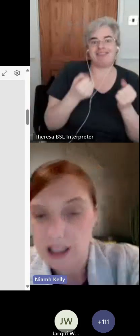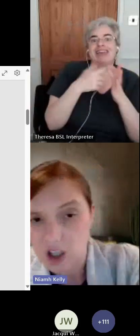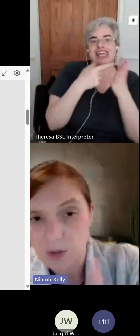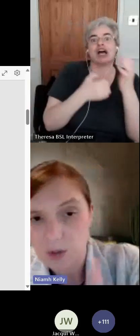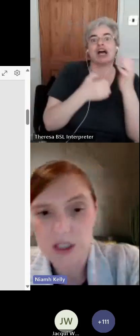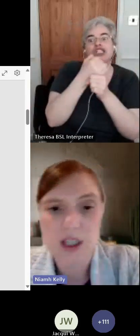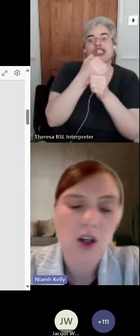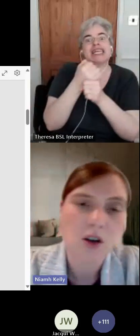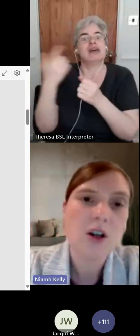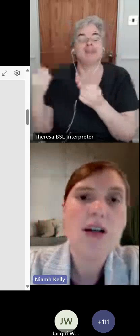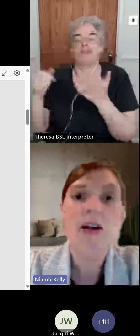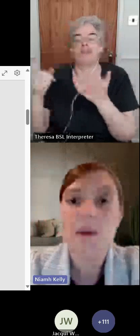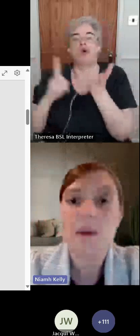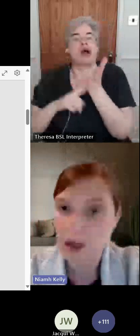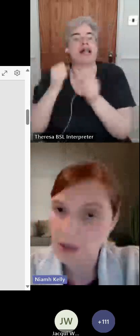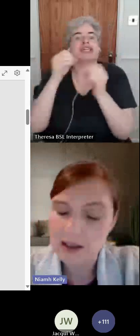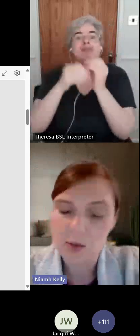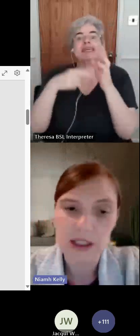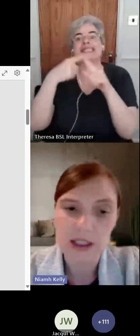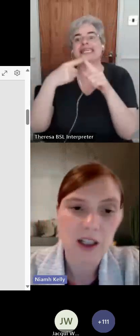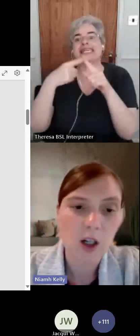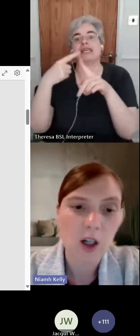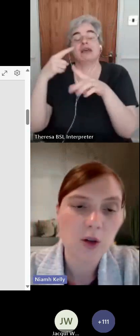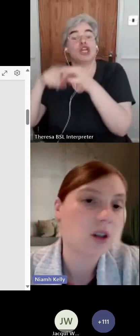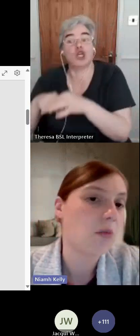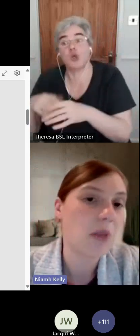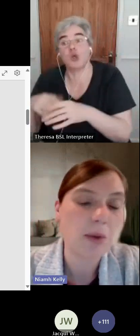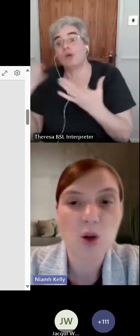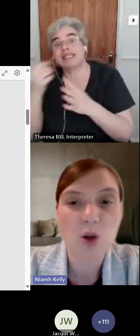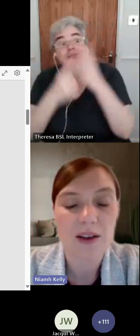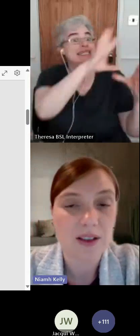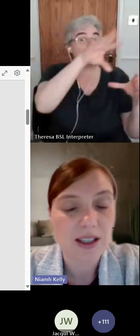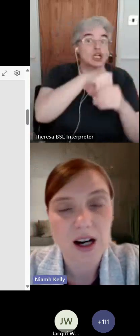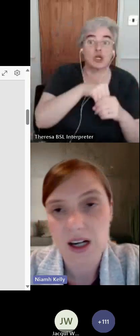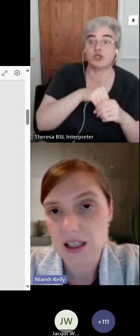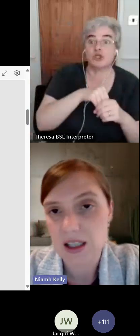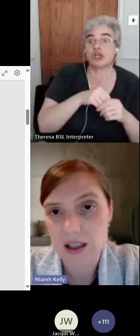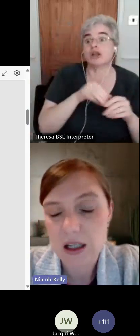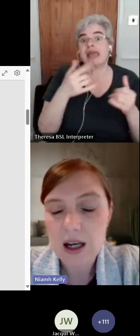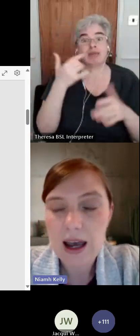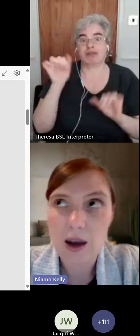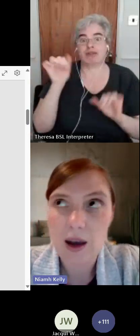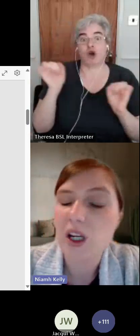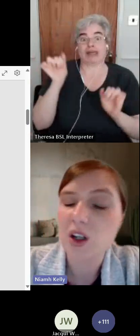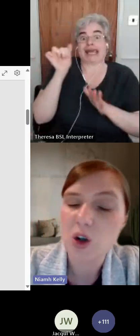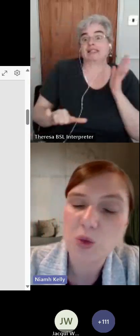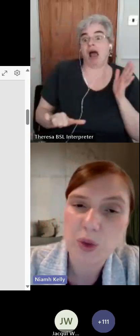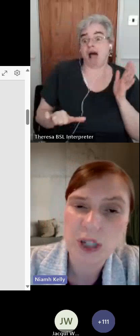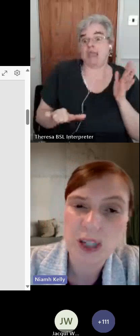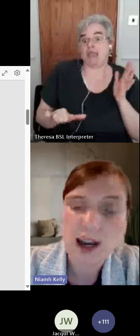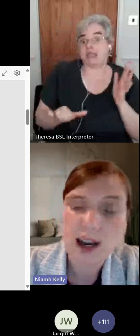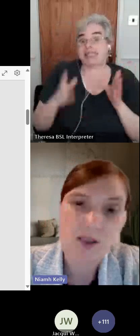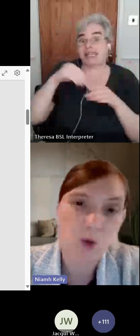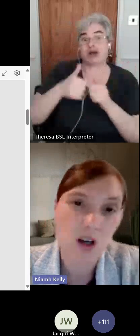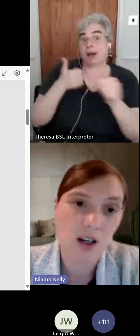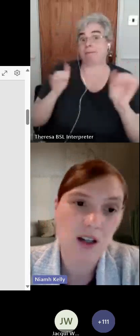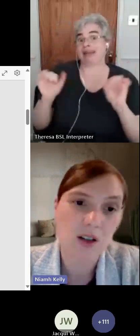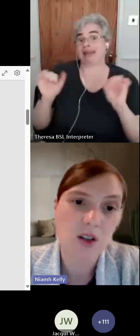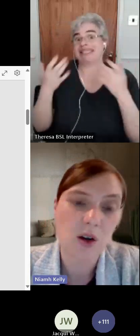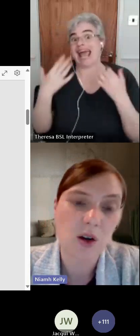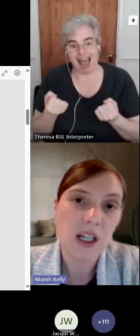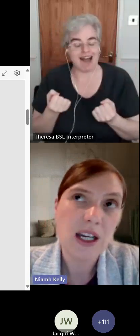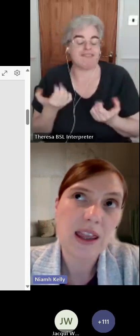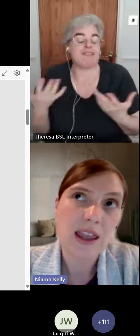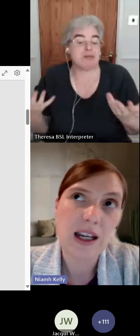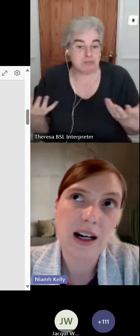groups for LGBTQ, maybe disability inclusion. Maybe you haven't started within your company to have one